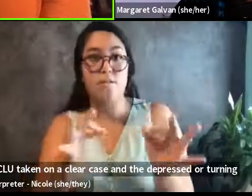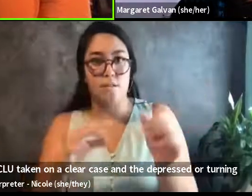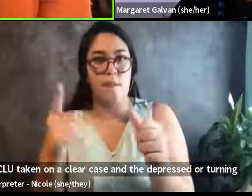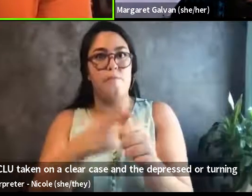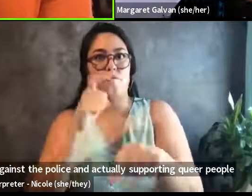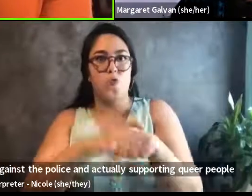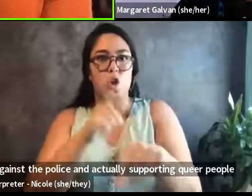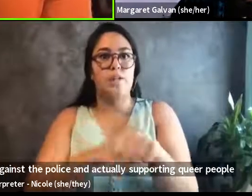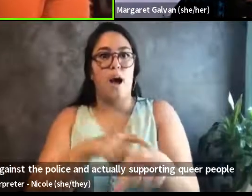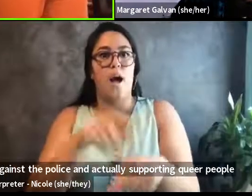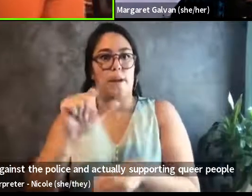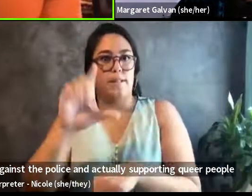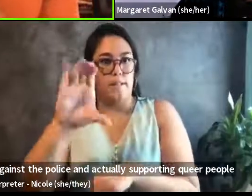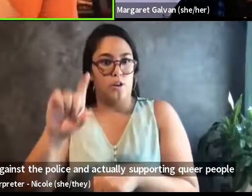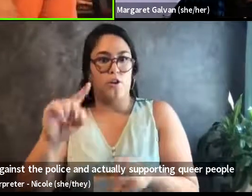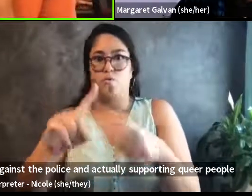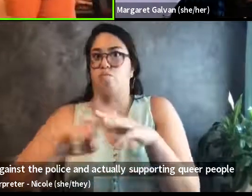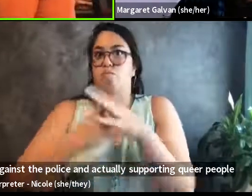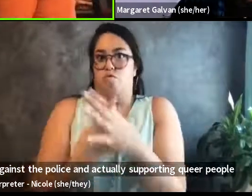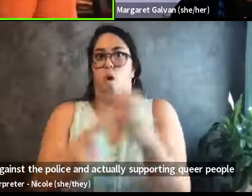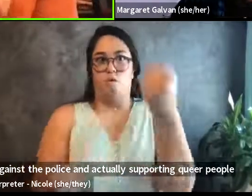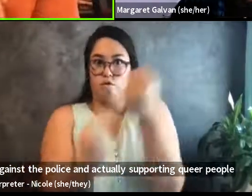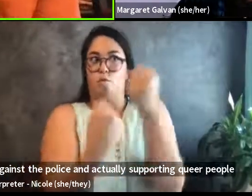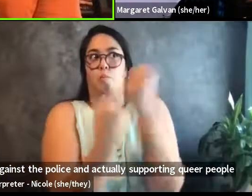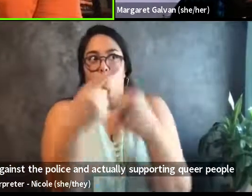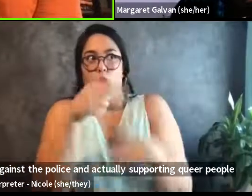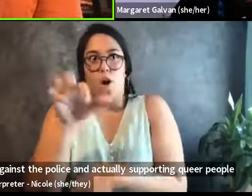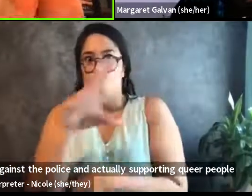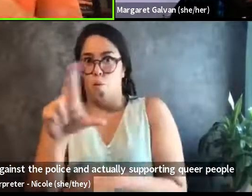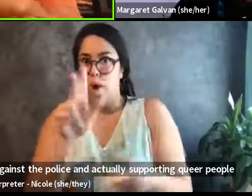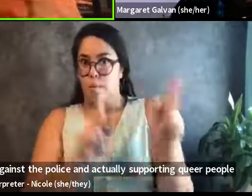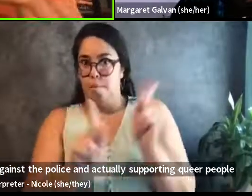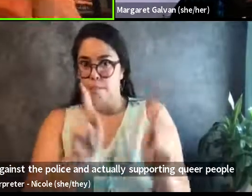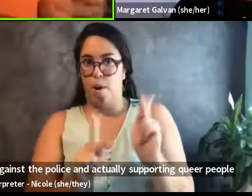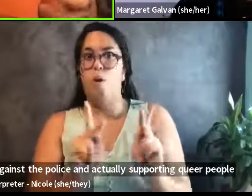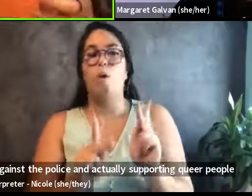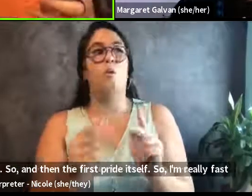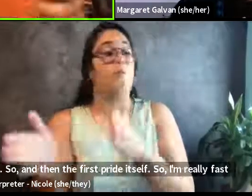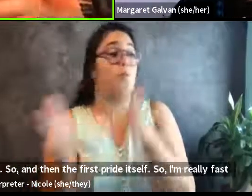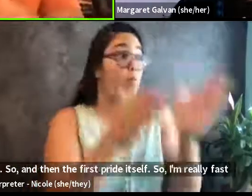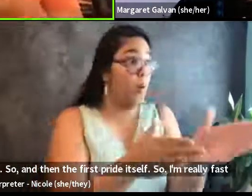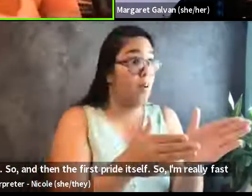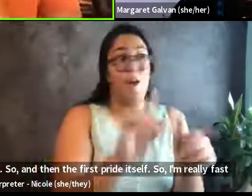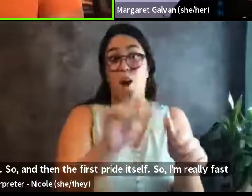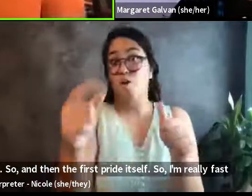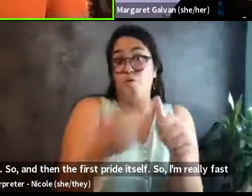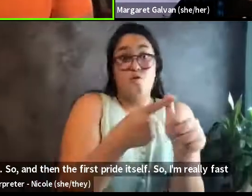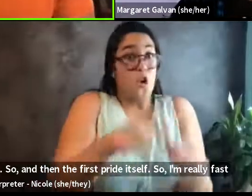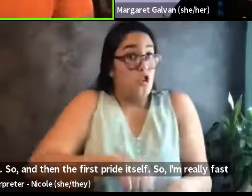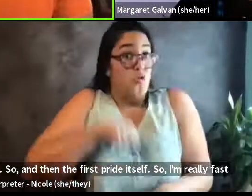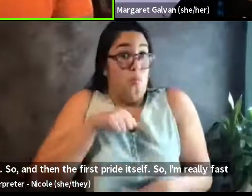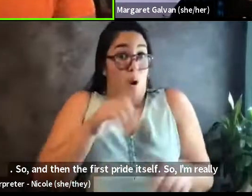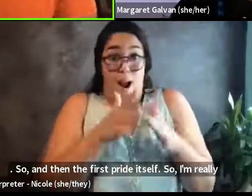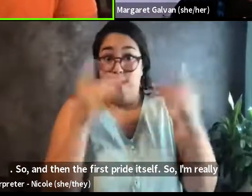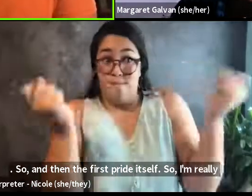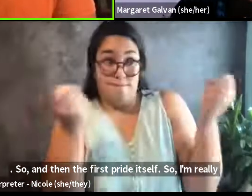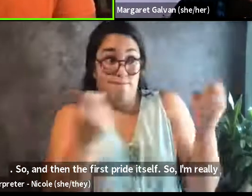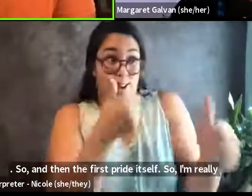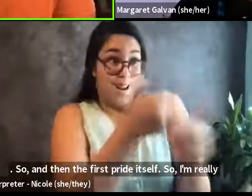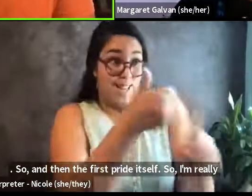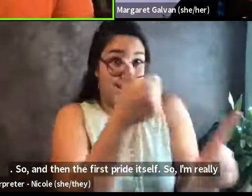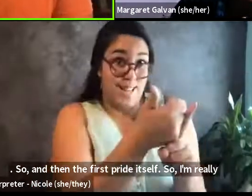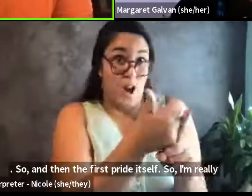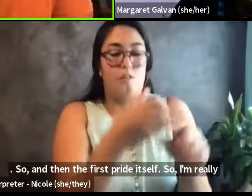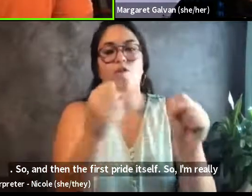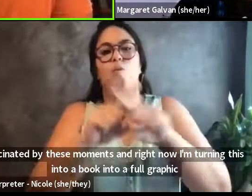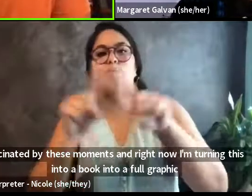queer people. Um, so, and then the first pride itself. So I'm really fascinated by these moments. And right now I'm turning this into a book, uh,